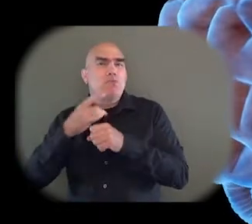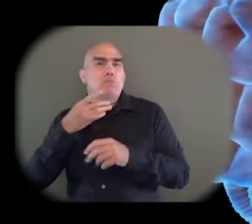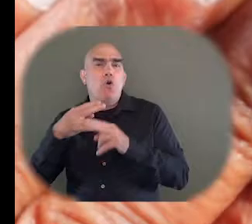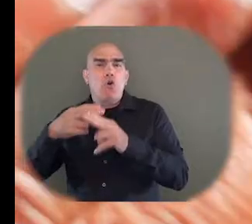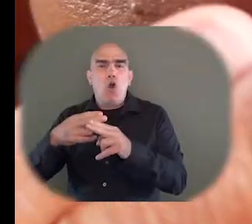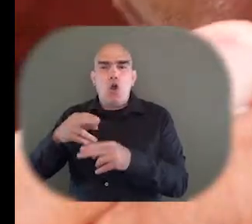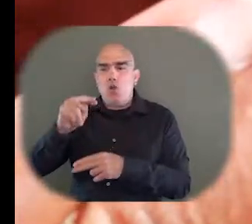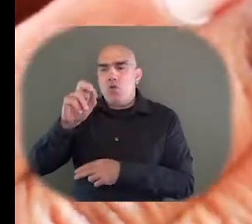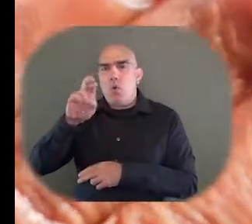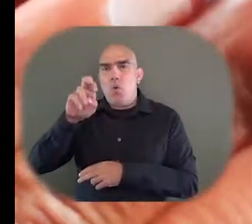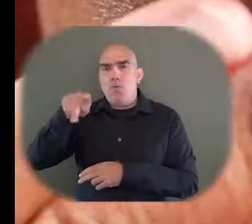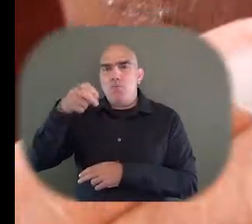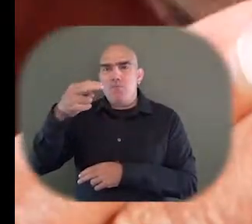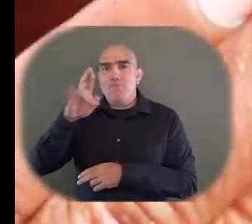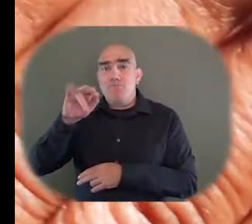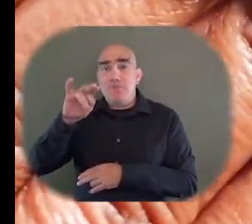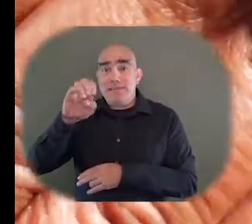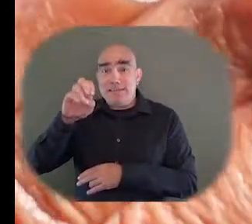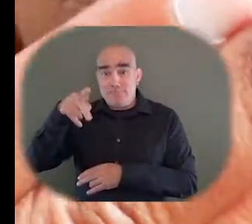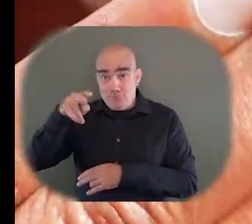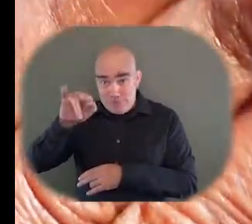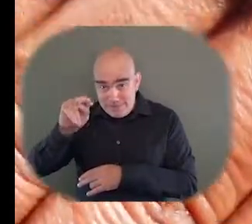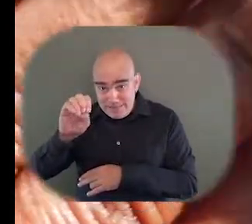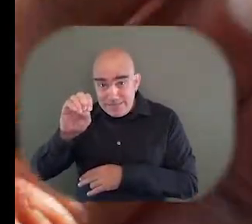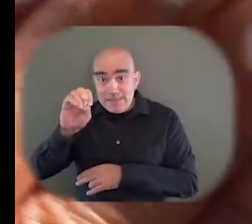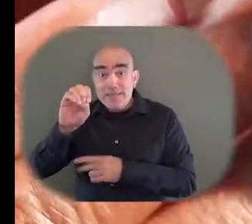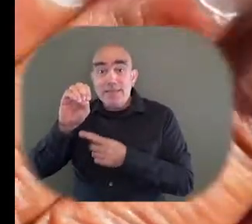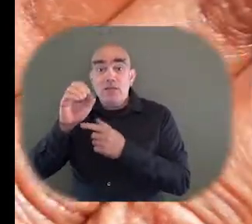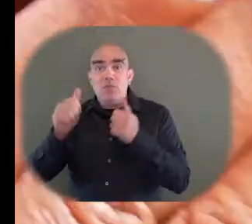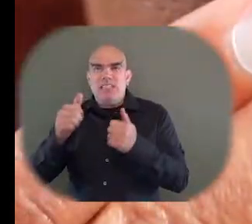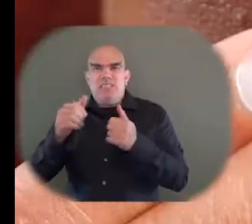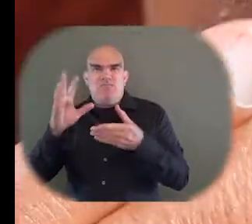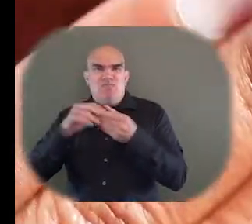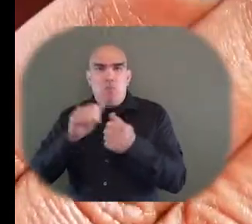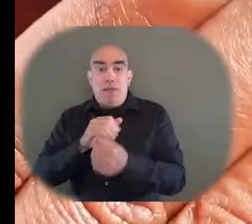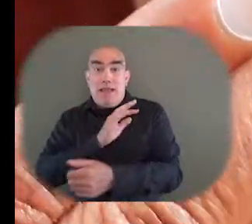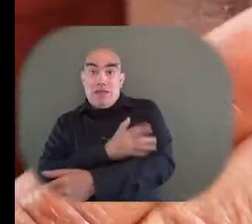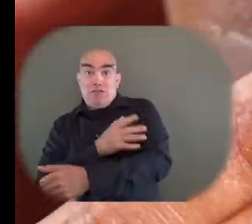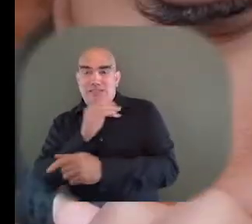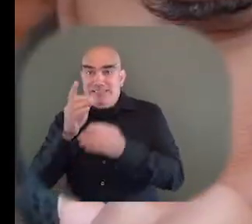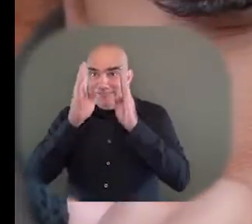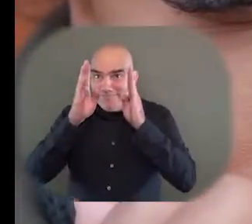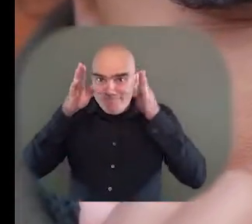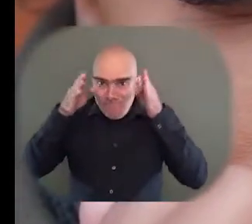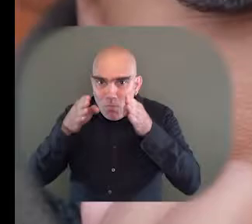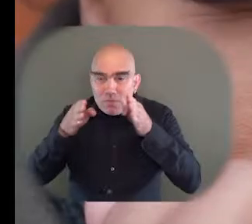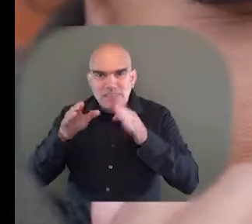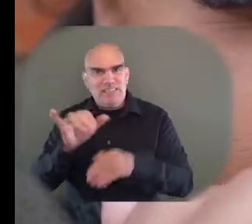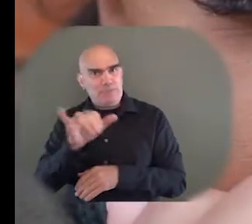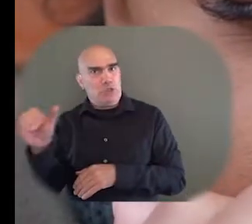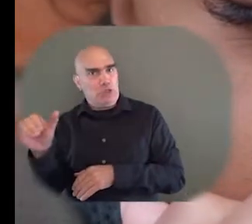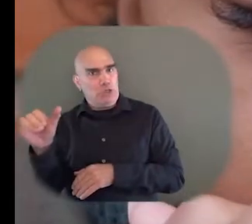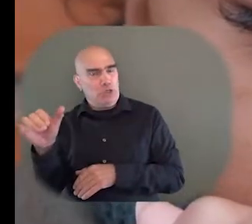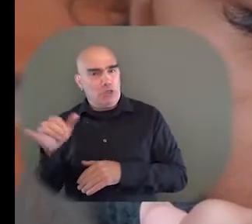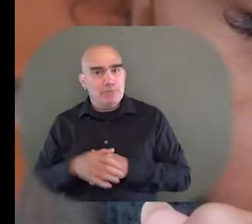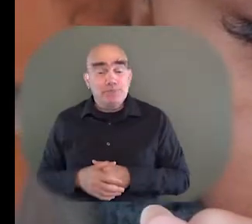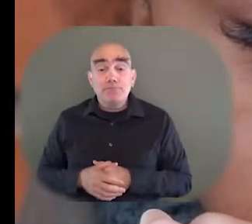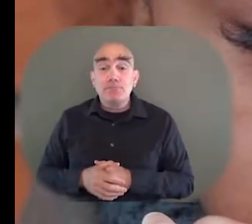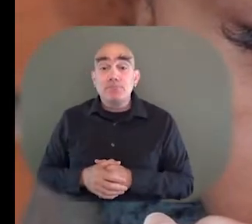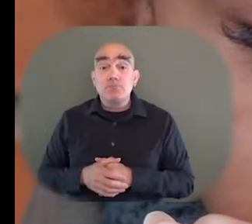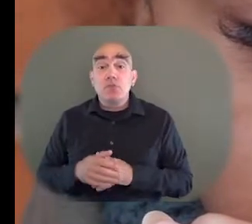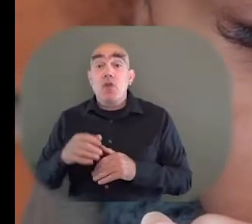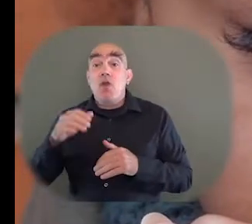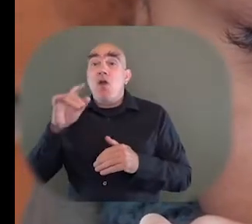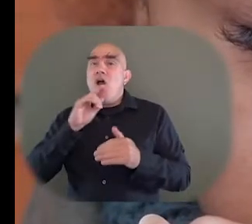similarly. Anxiety is generally and frequently characterized as helplessness, while depression is generally characterized